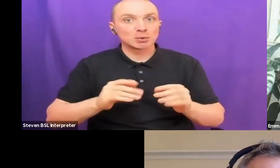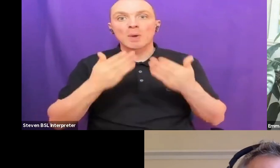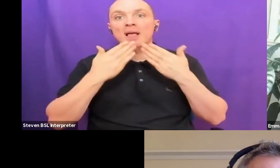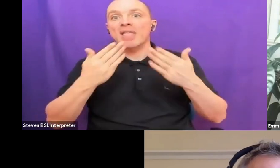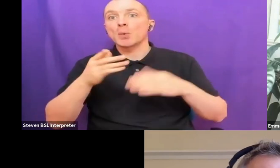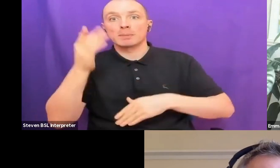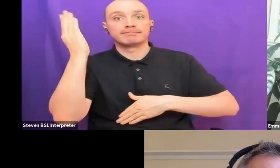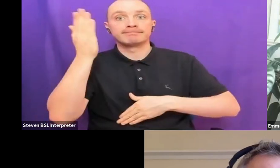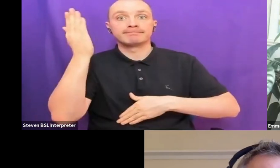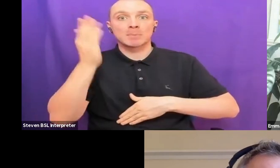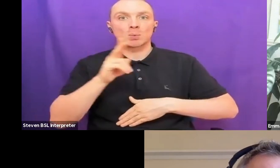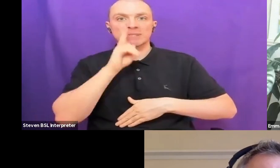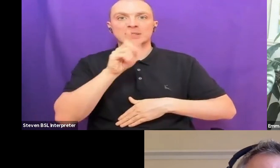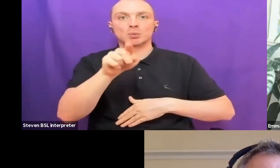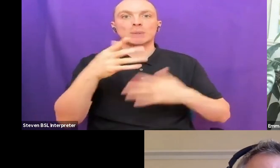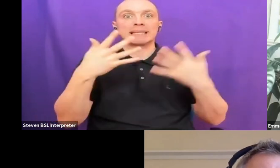come back in 10 minutes.